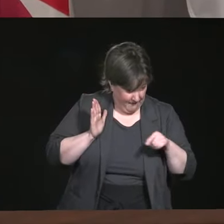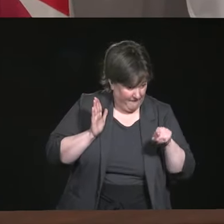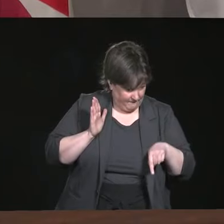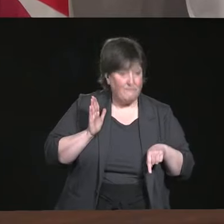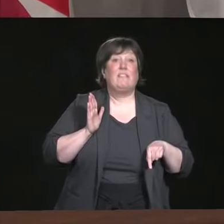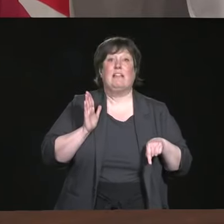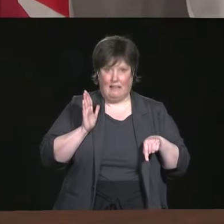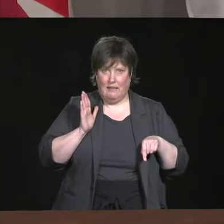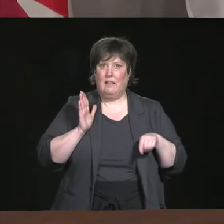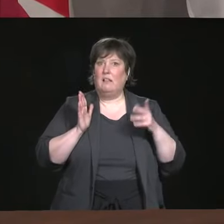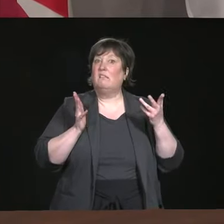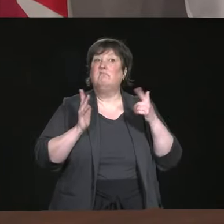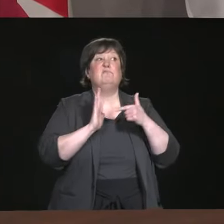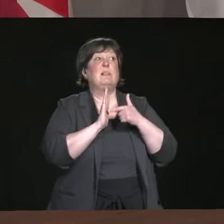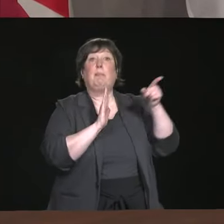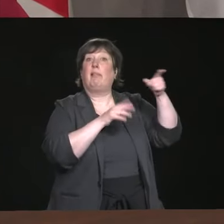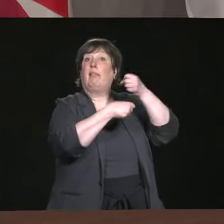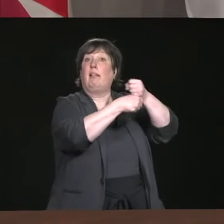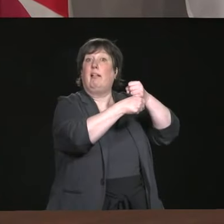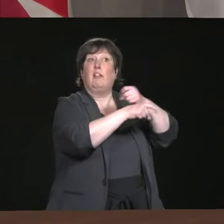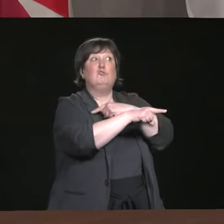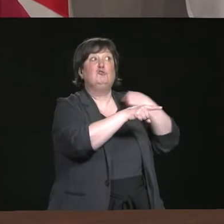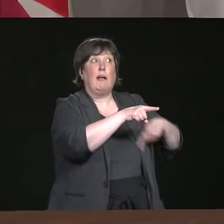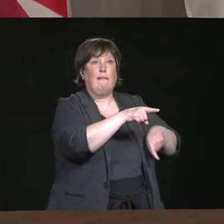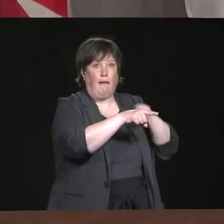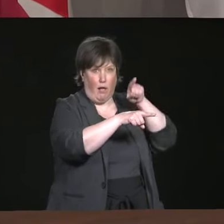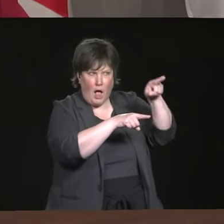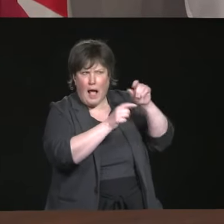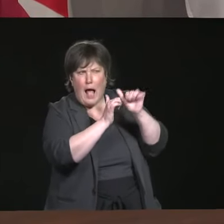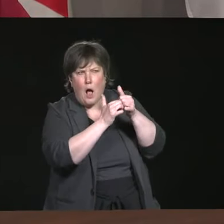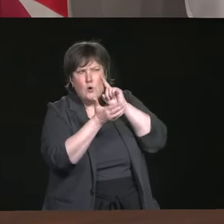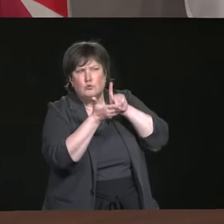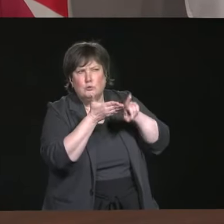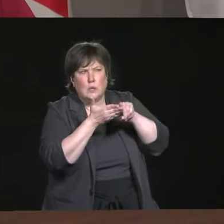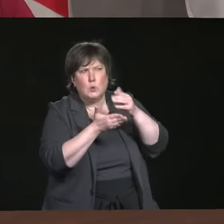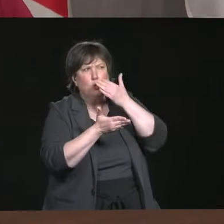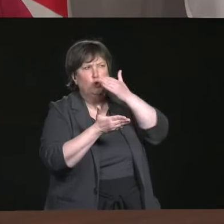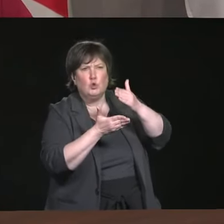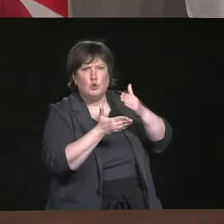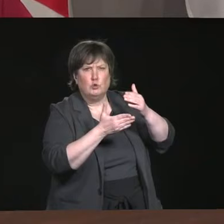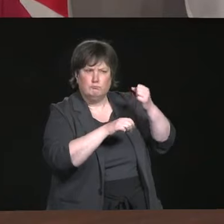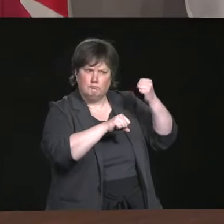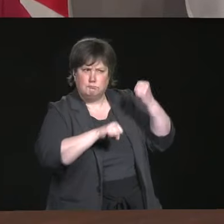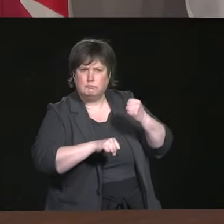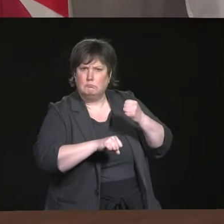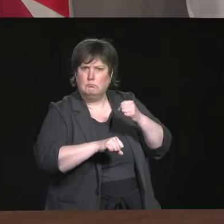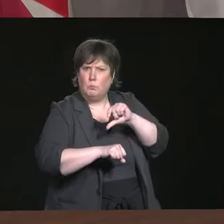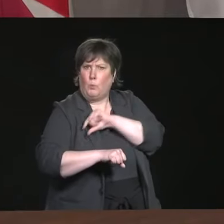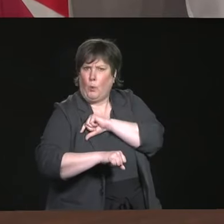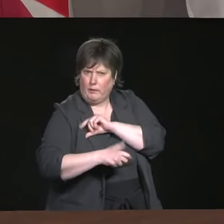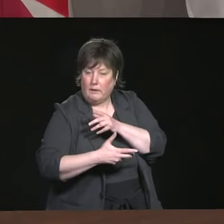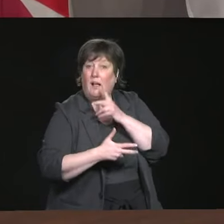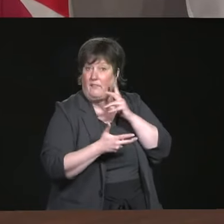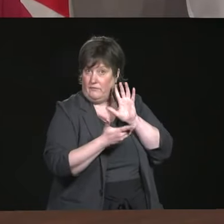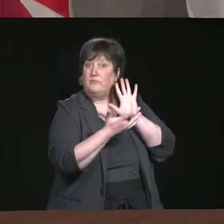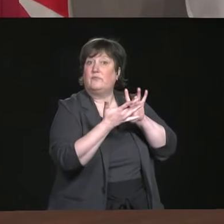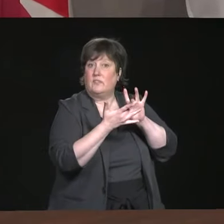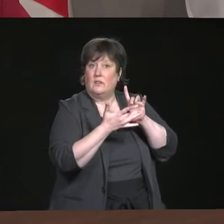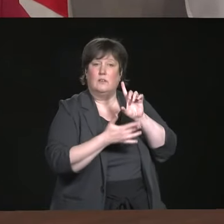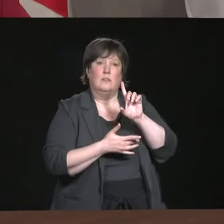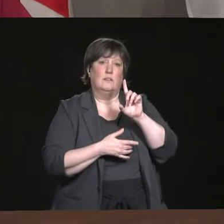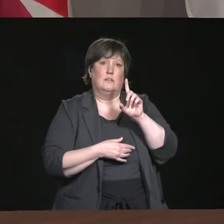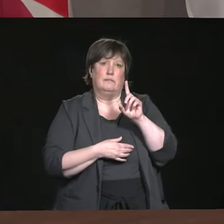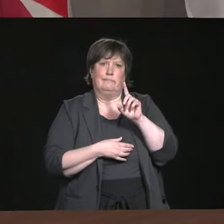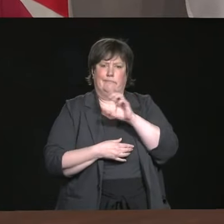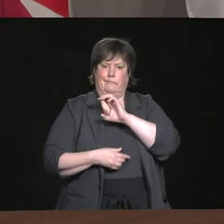is quality control on the ground there. I have been in close touch with Ambassador Dominic Barton actually every single